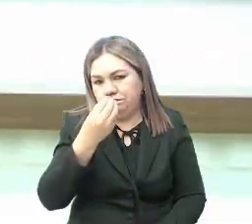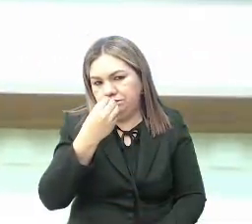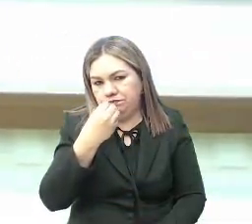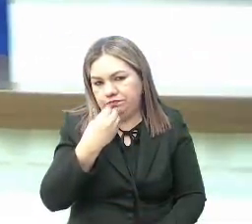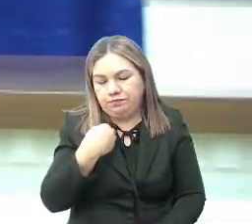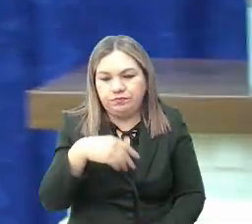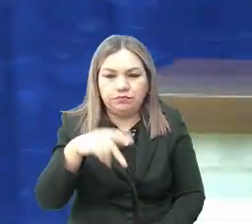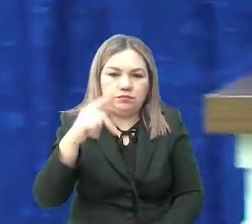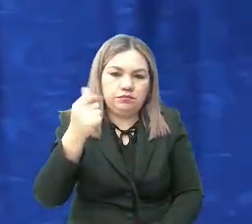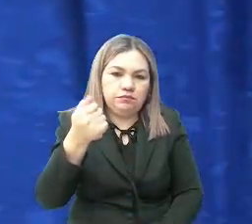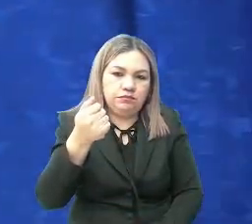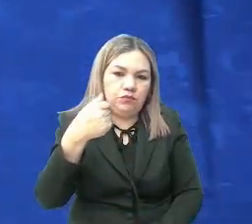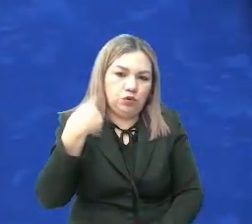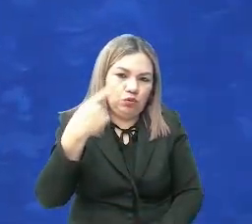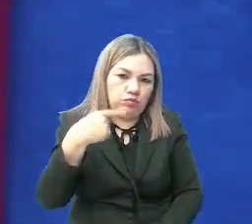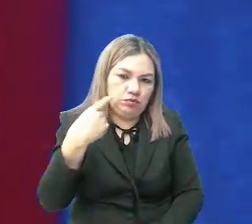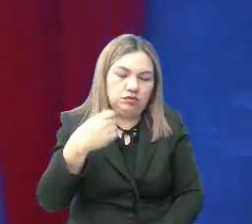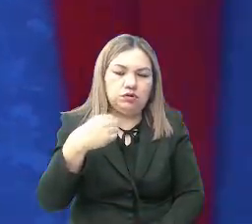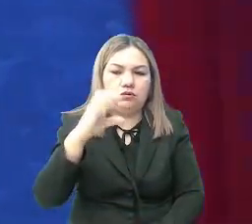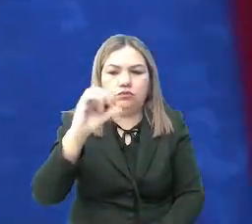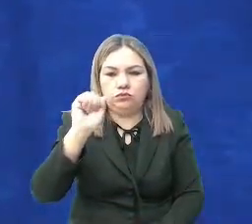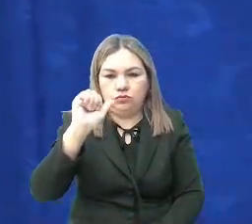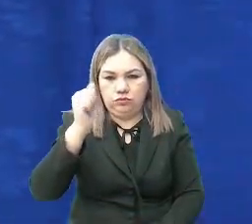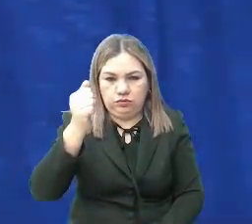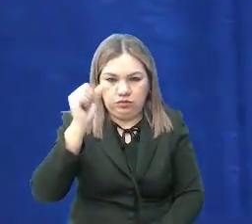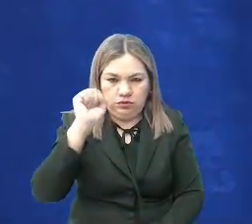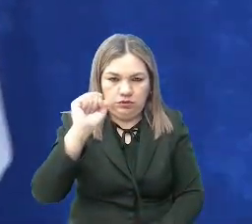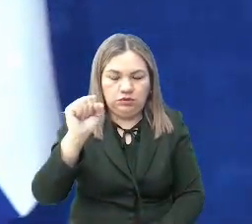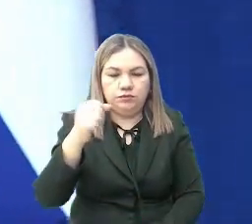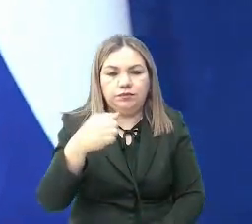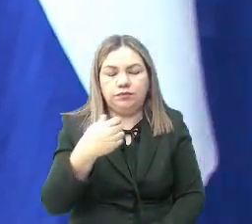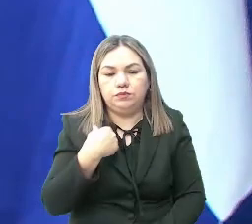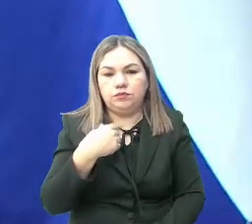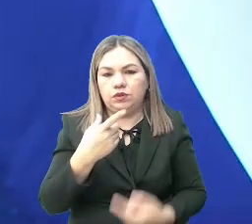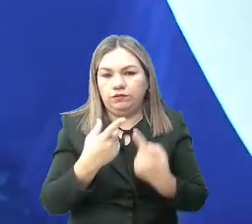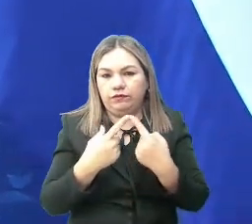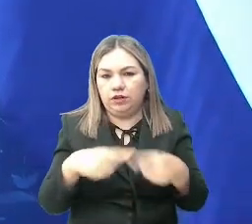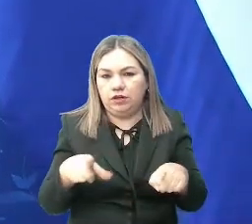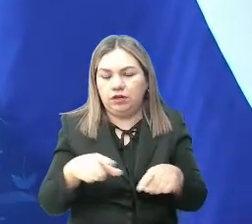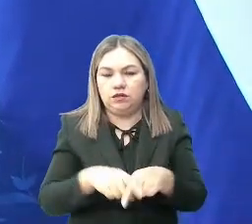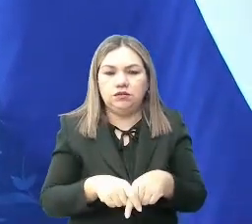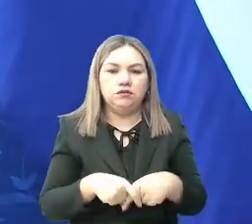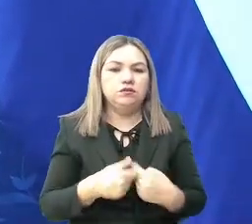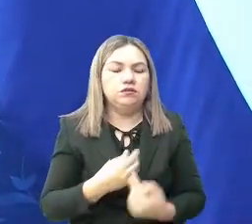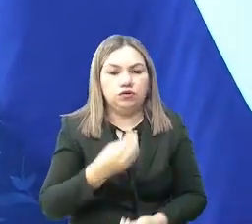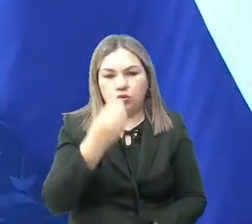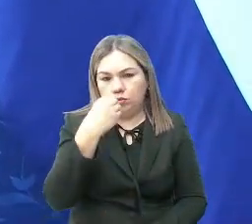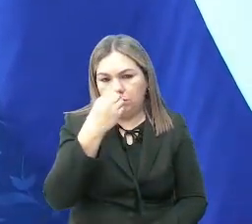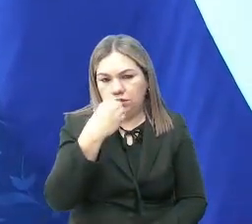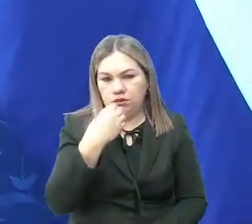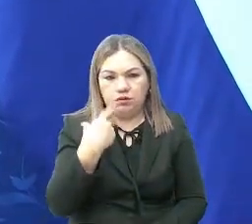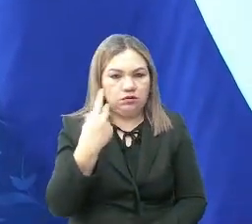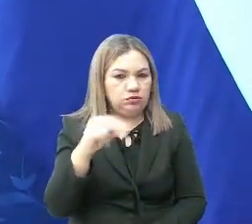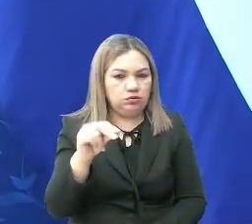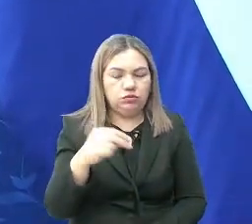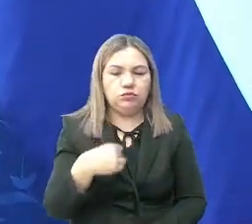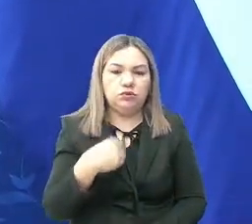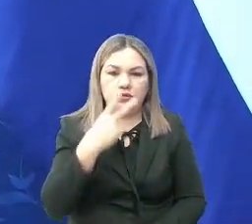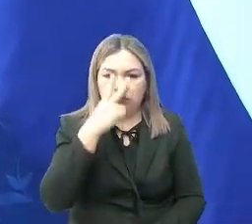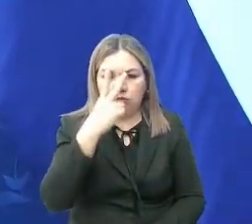So you cannot eat anything. You need to be prepared. After